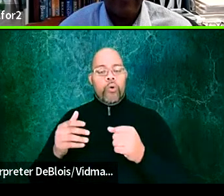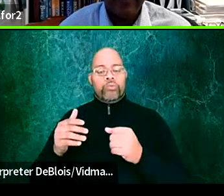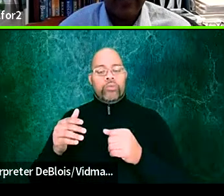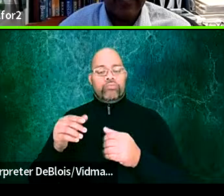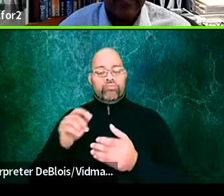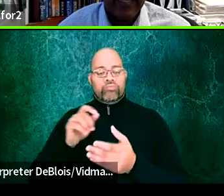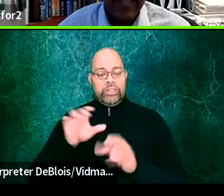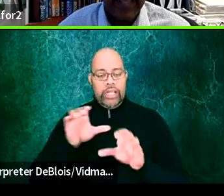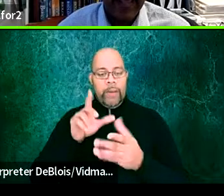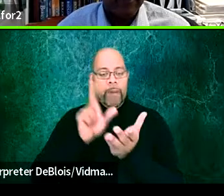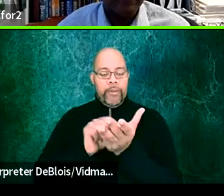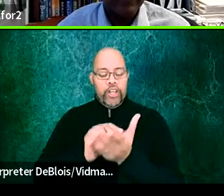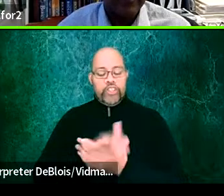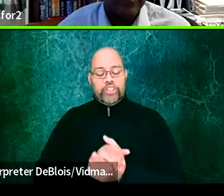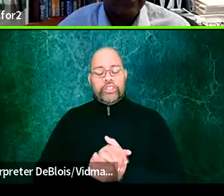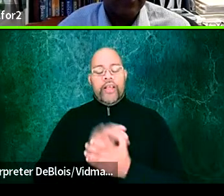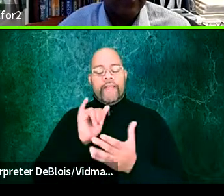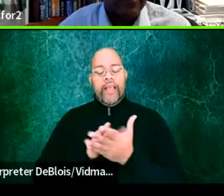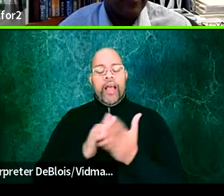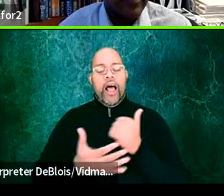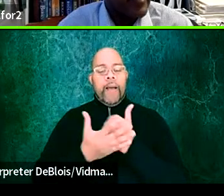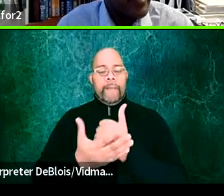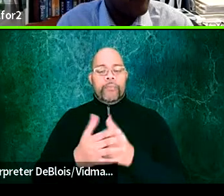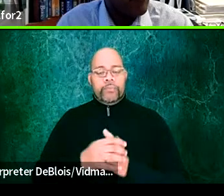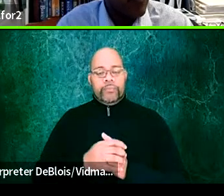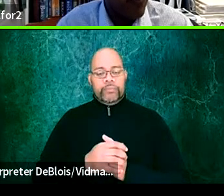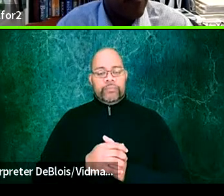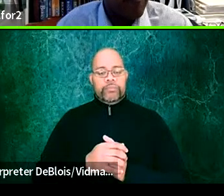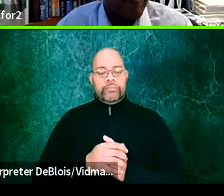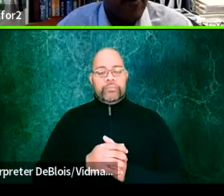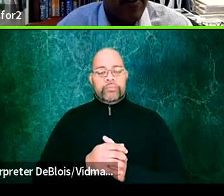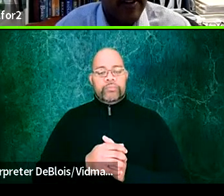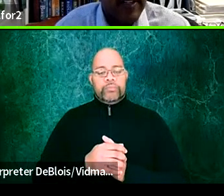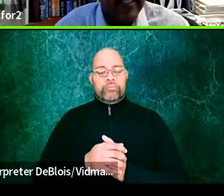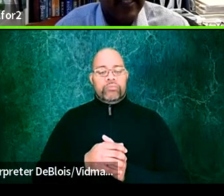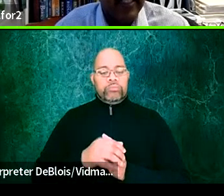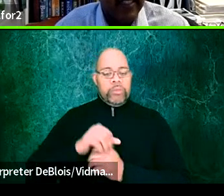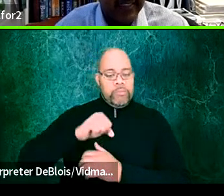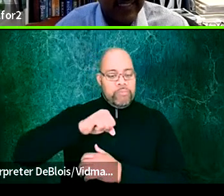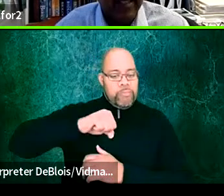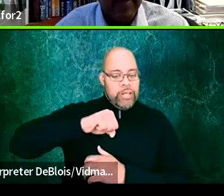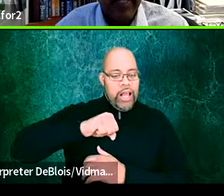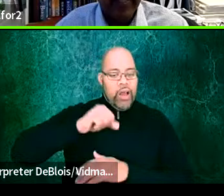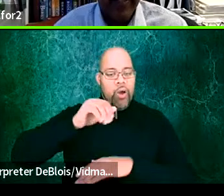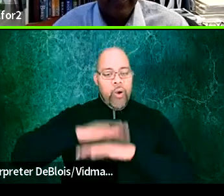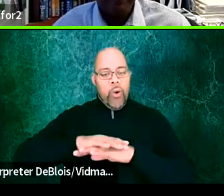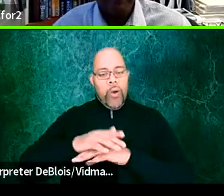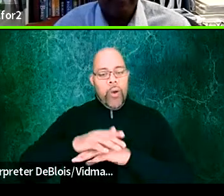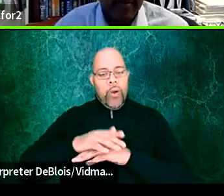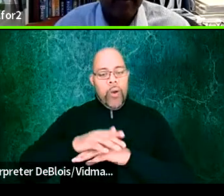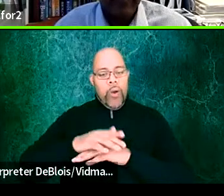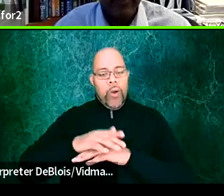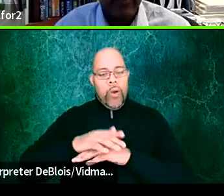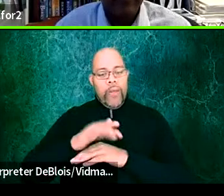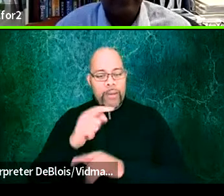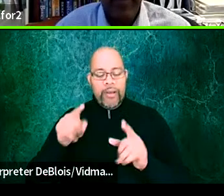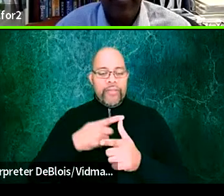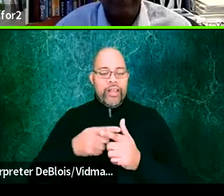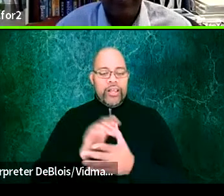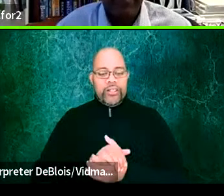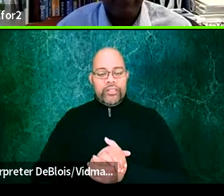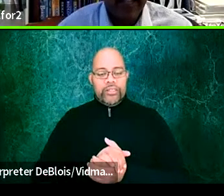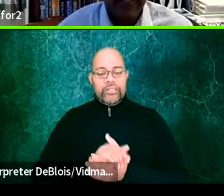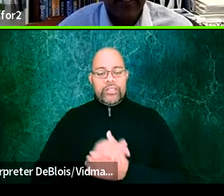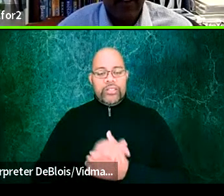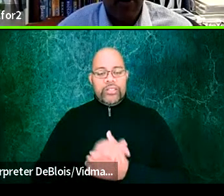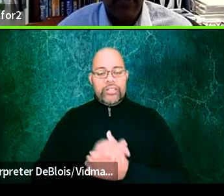that actually helped like kind of hold off on it a little bit, but then the